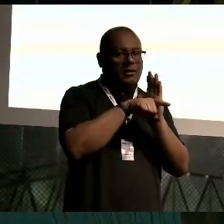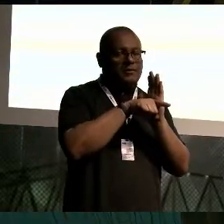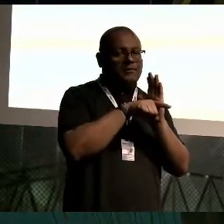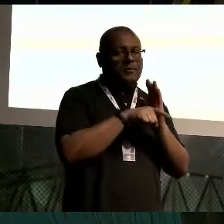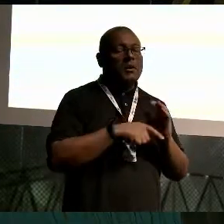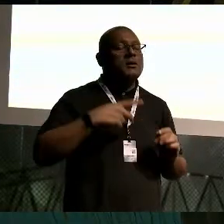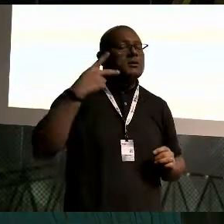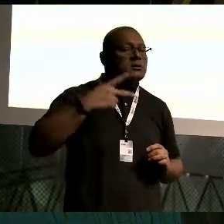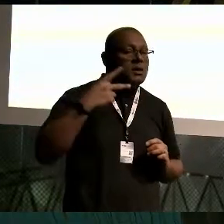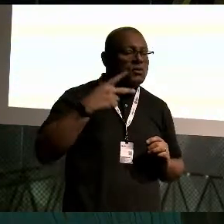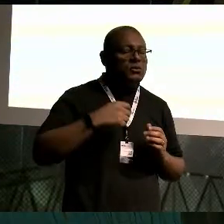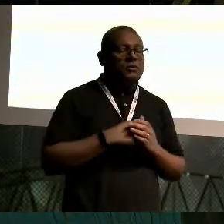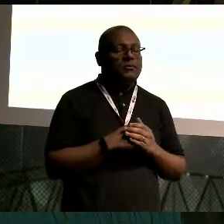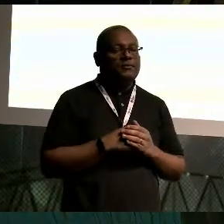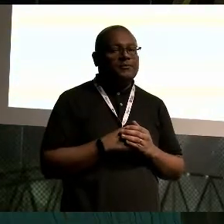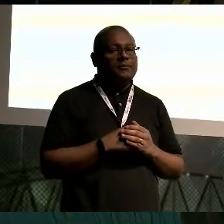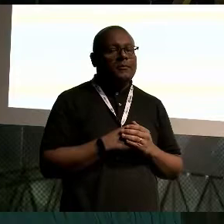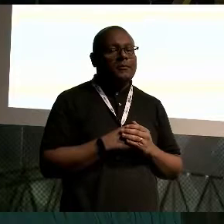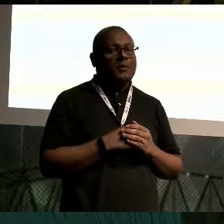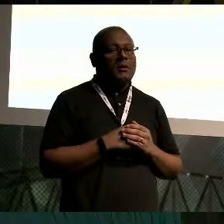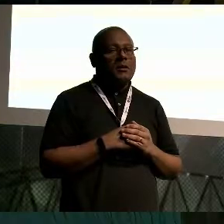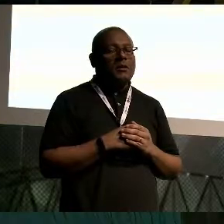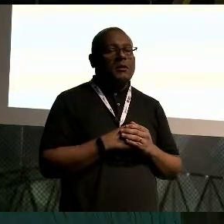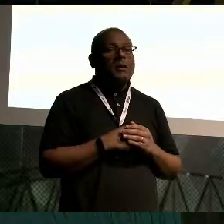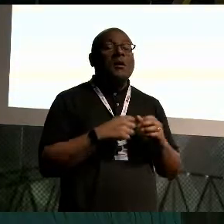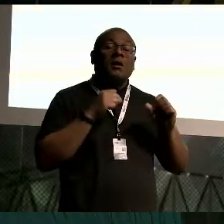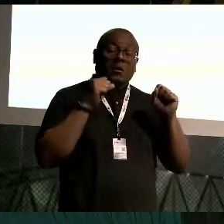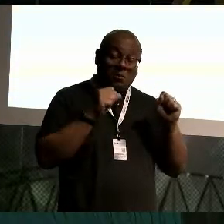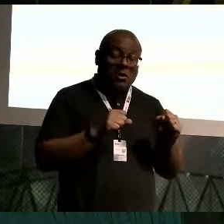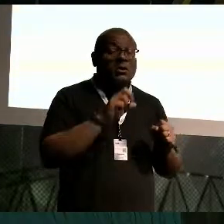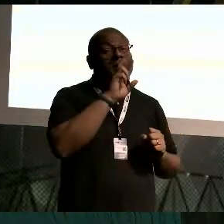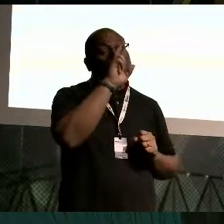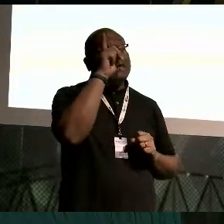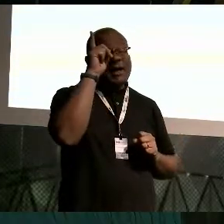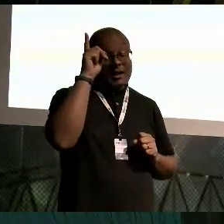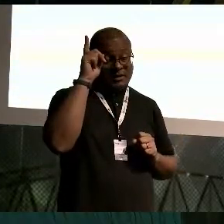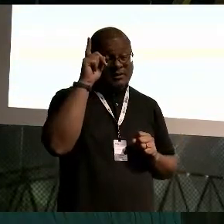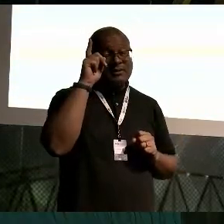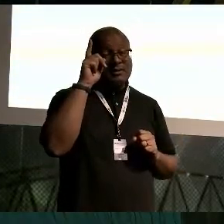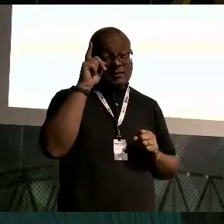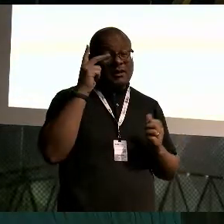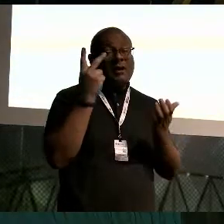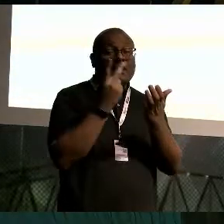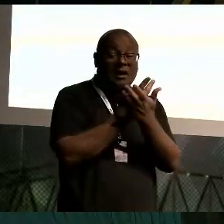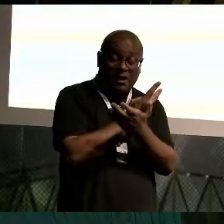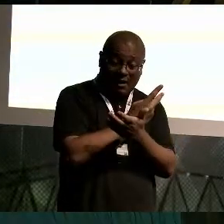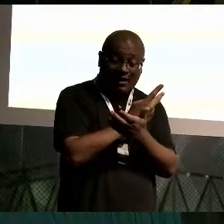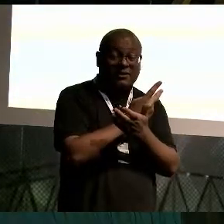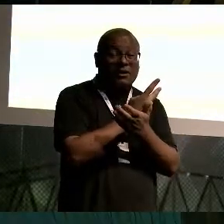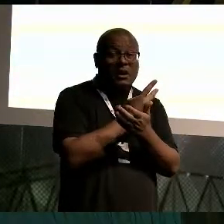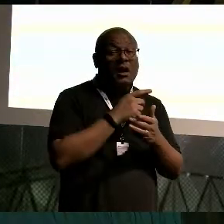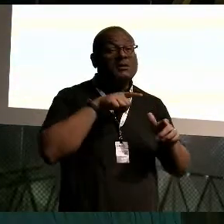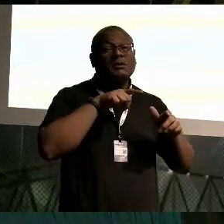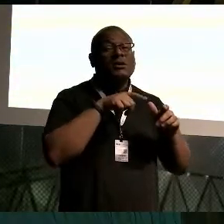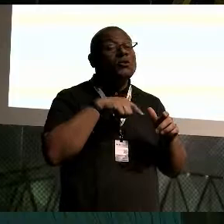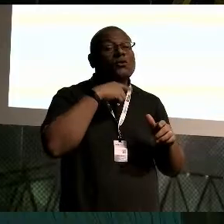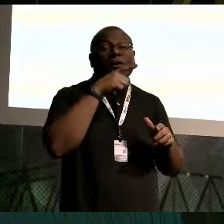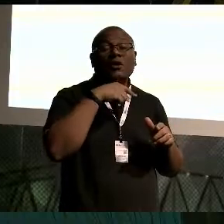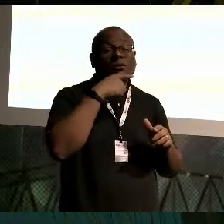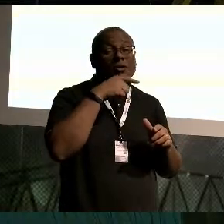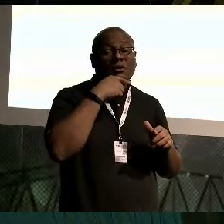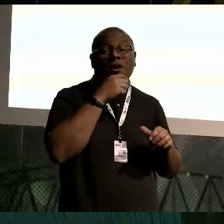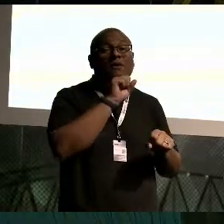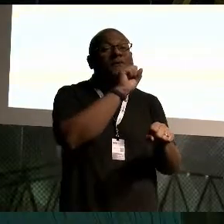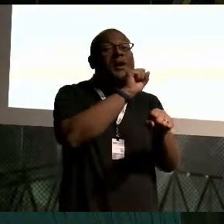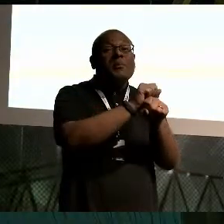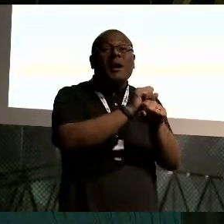Secondly, each service can be a single point of failure. So let's say the service in the middle doesn't work, then that kind of breaks the